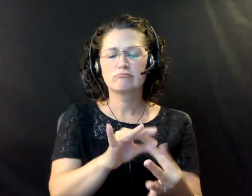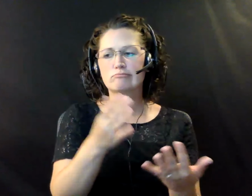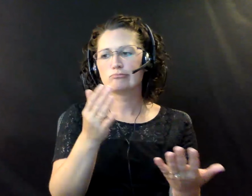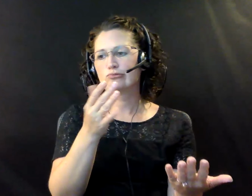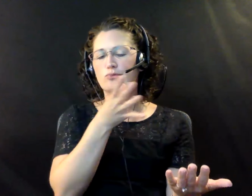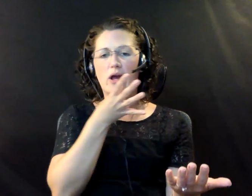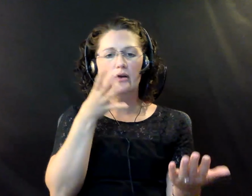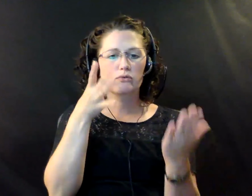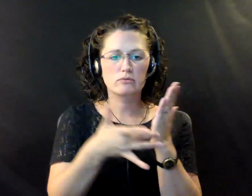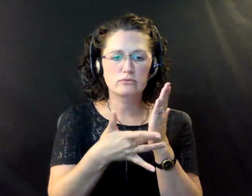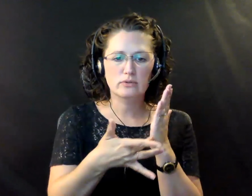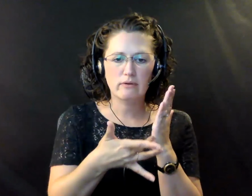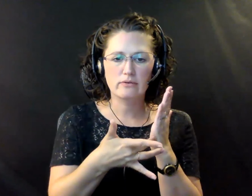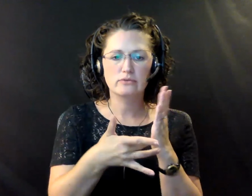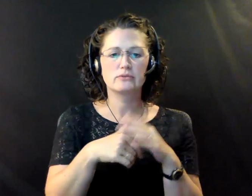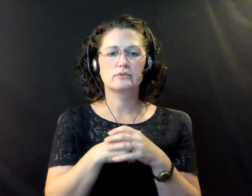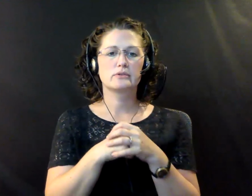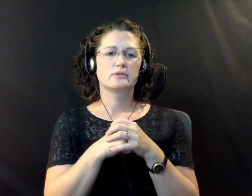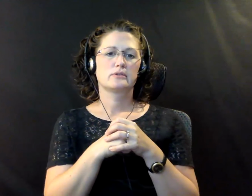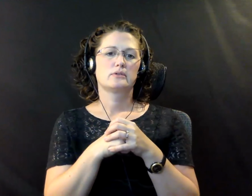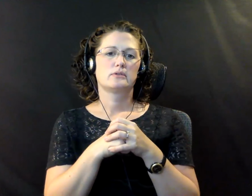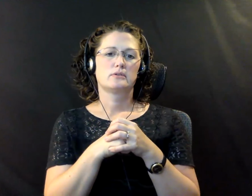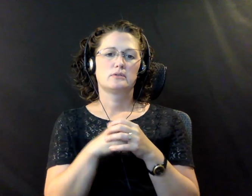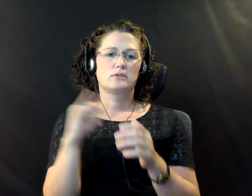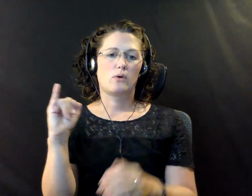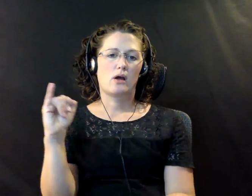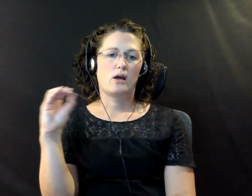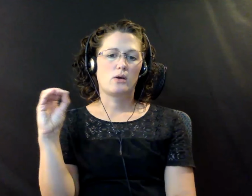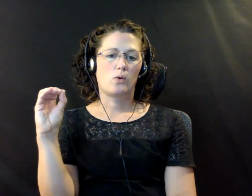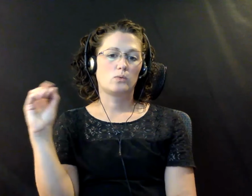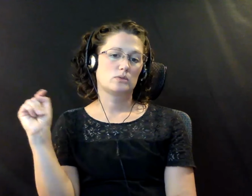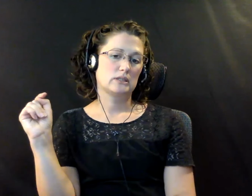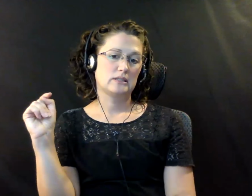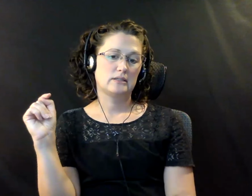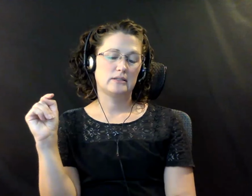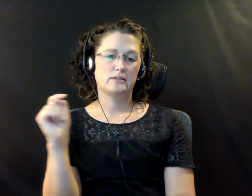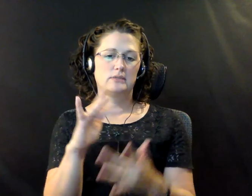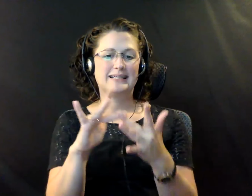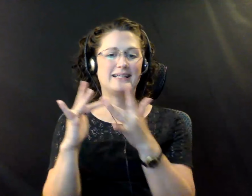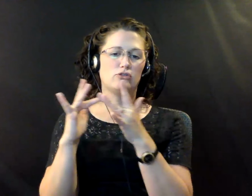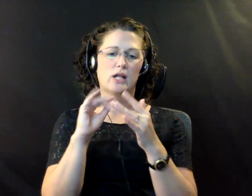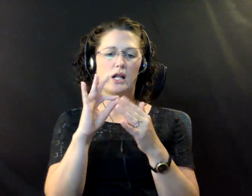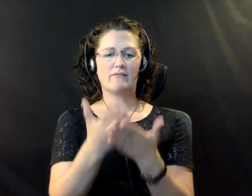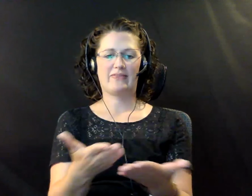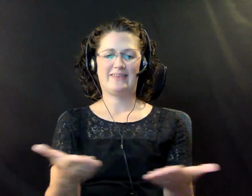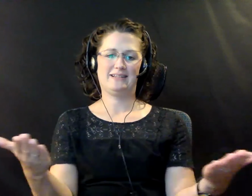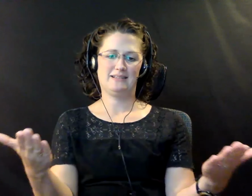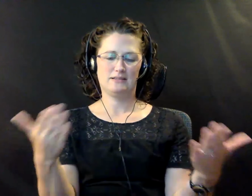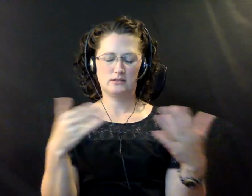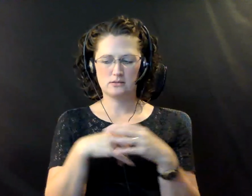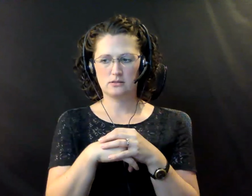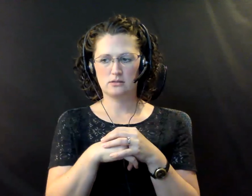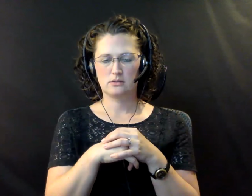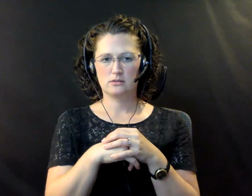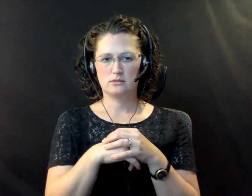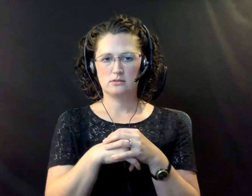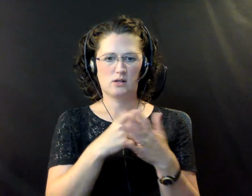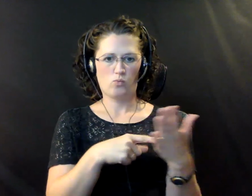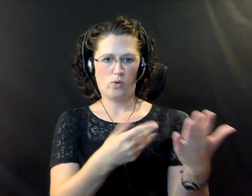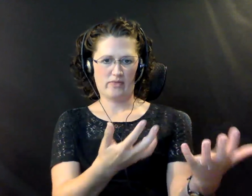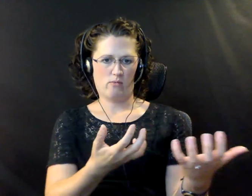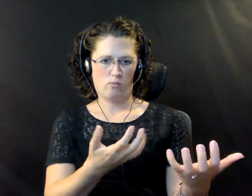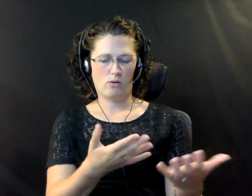agriculture technology. So the IoT or Internet of Things, what are they thinking? Because what we found is